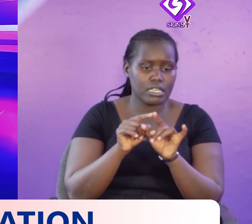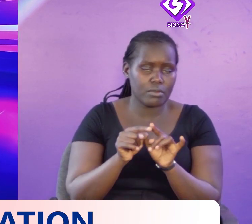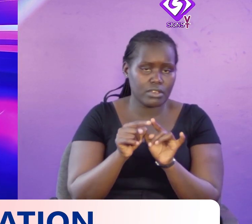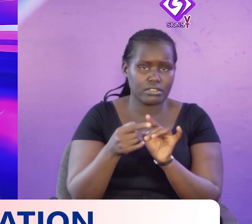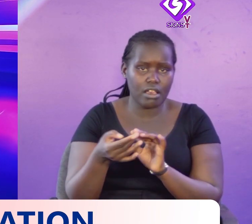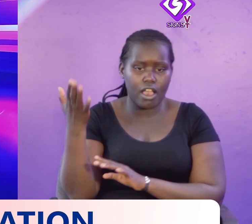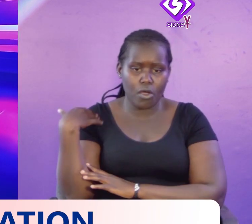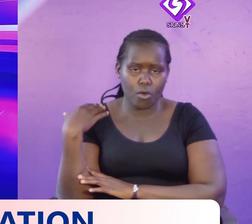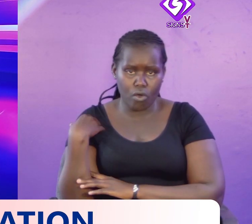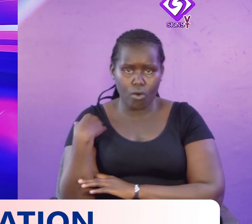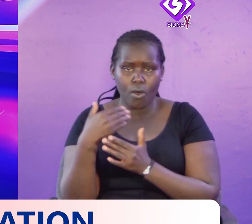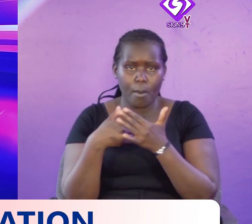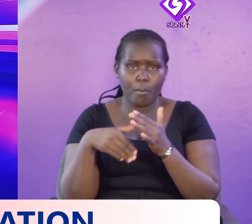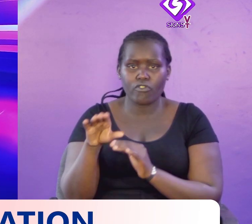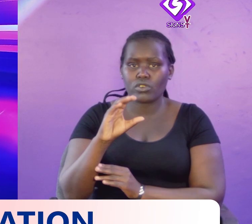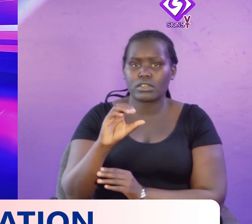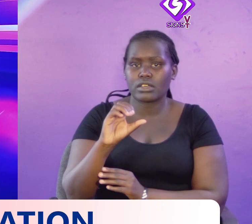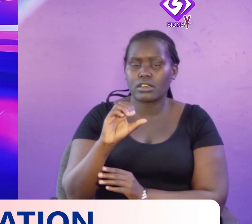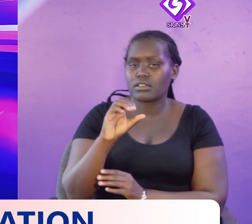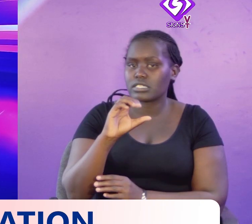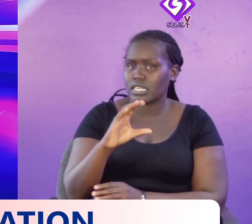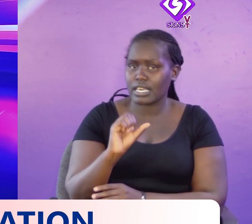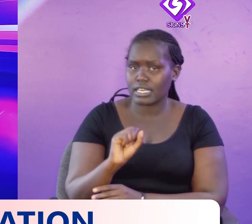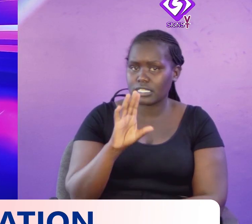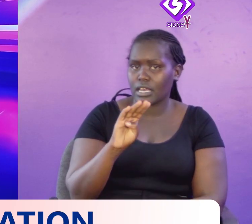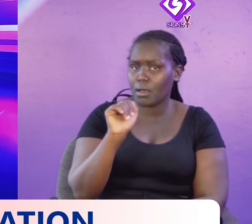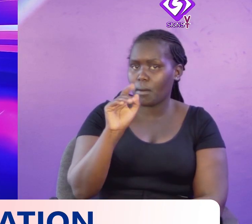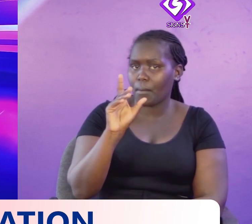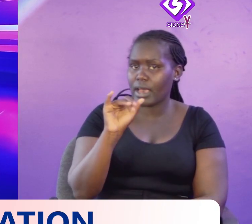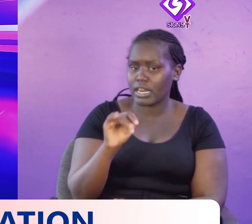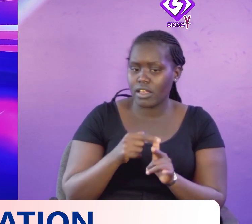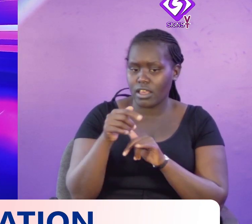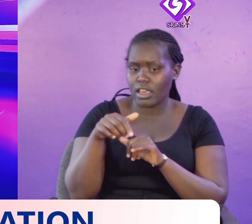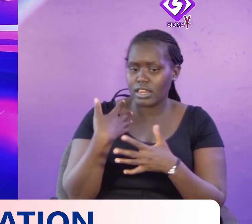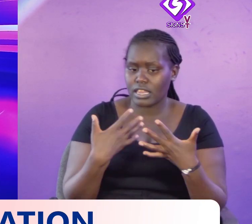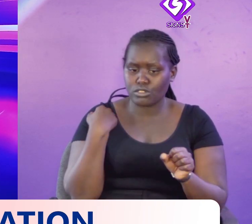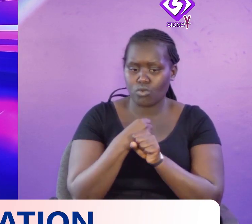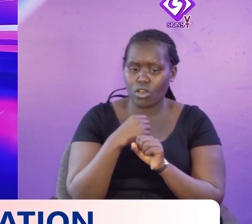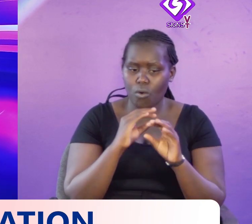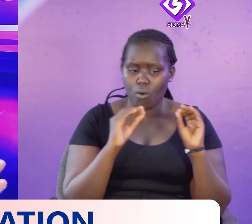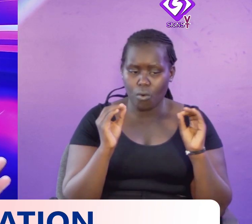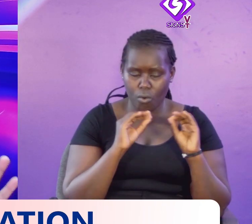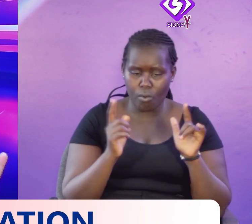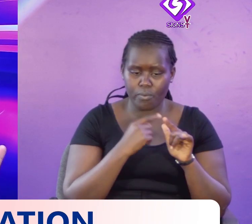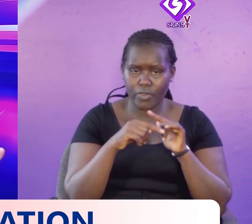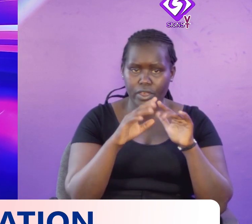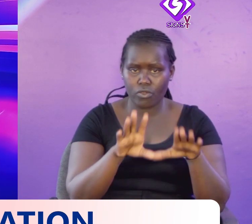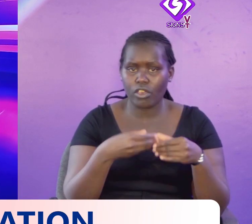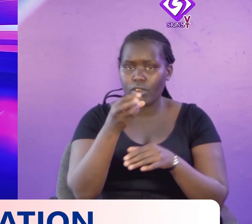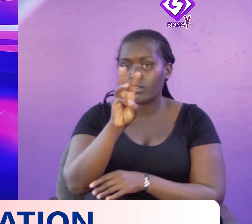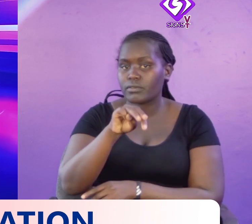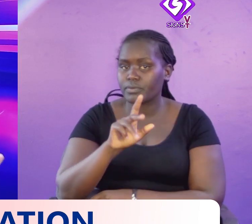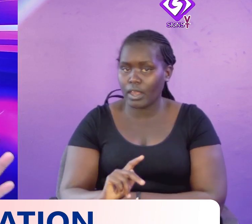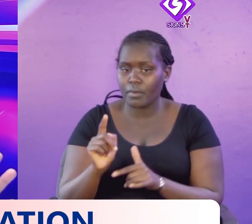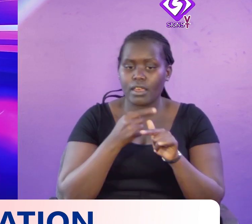came into finance, Yes. and then things are not working? You're giving me, plus the MPs, you